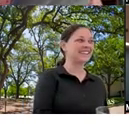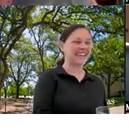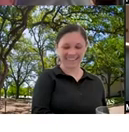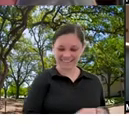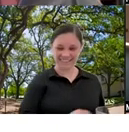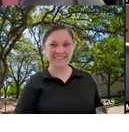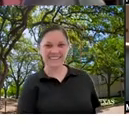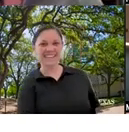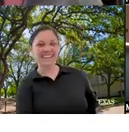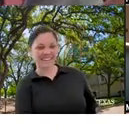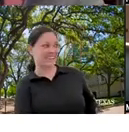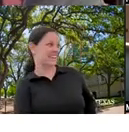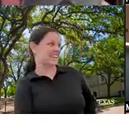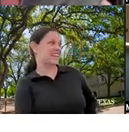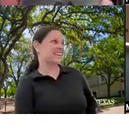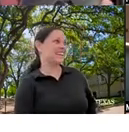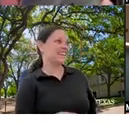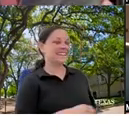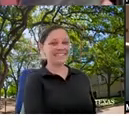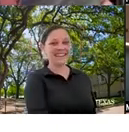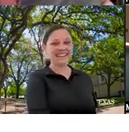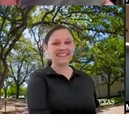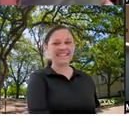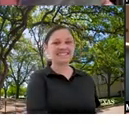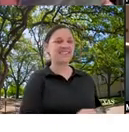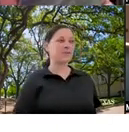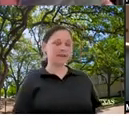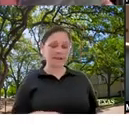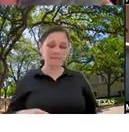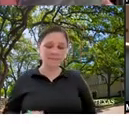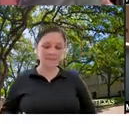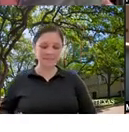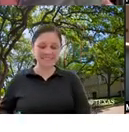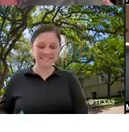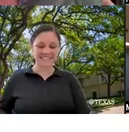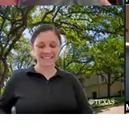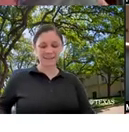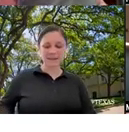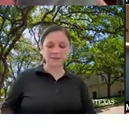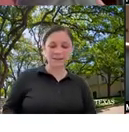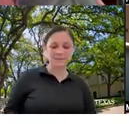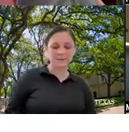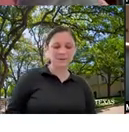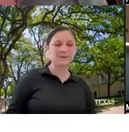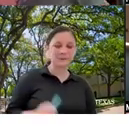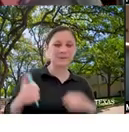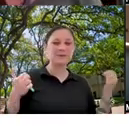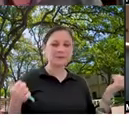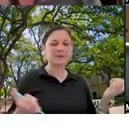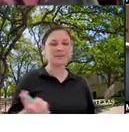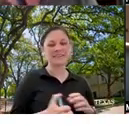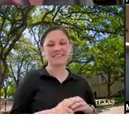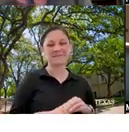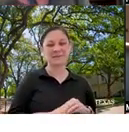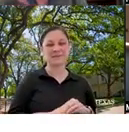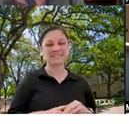on here. We're at who can work alongside families. Yeah. So curious thinking about who can